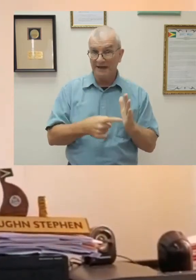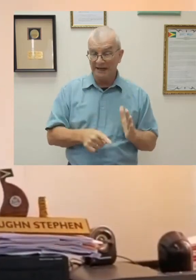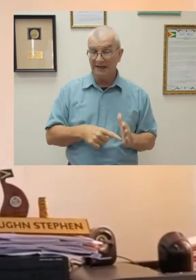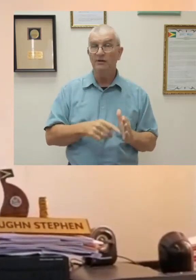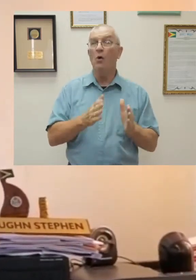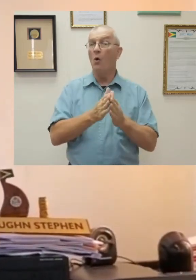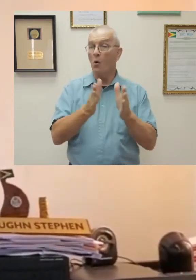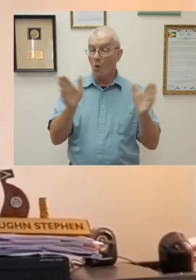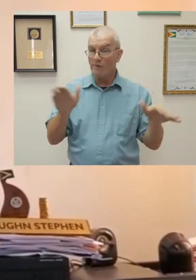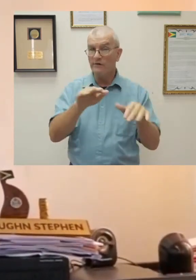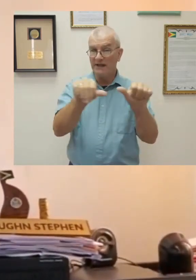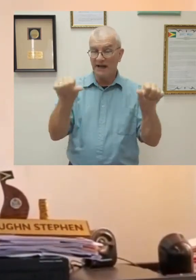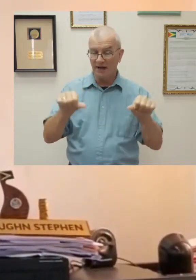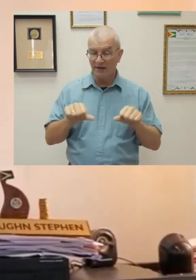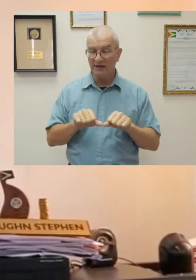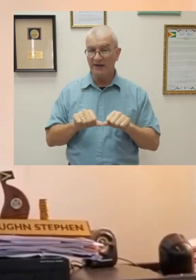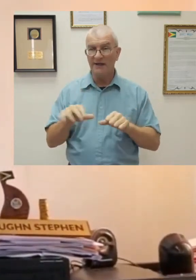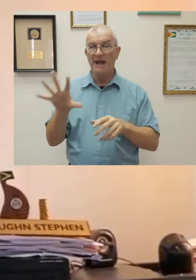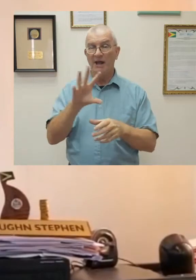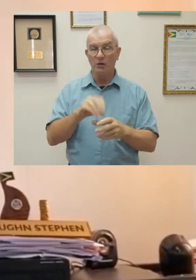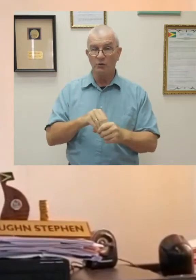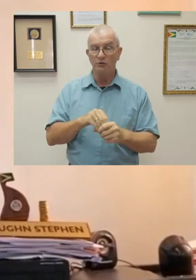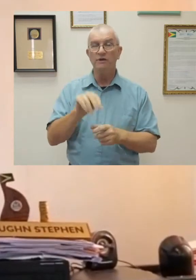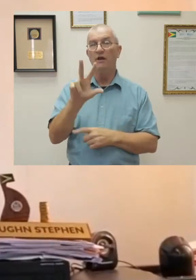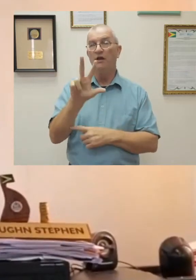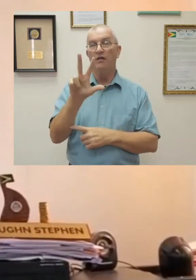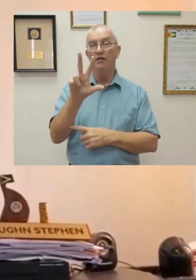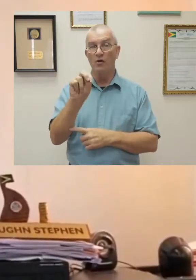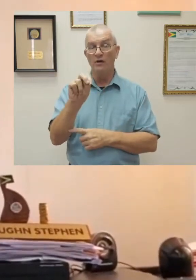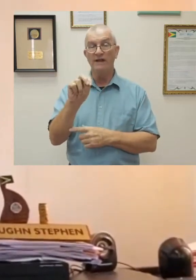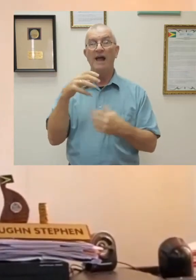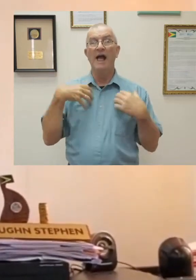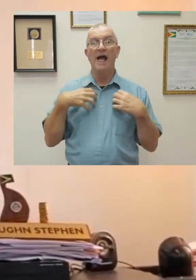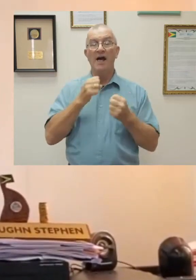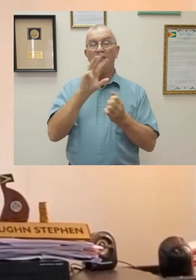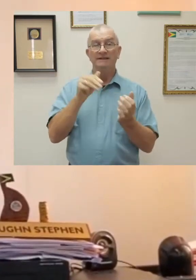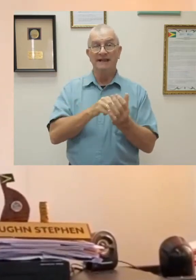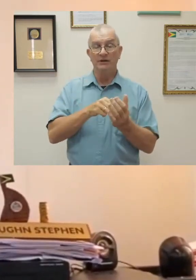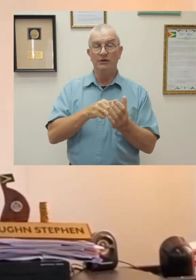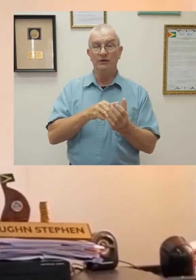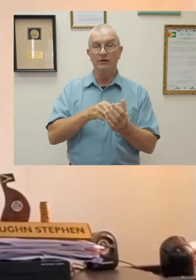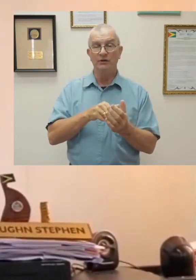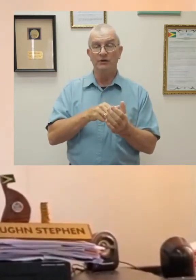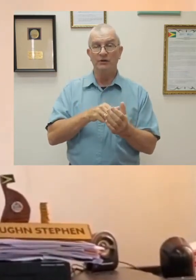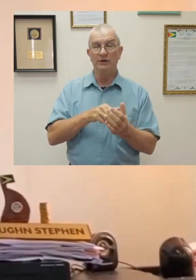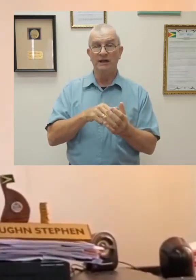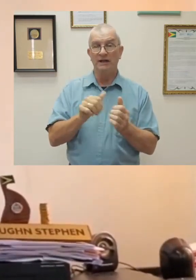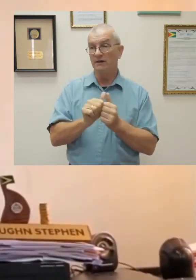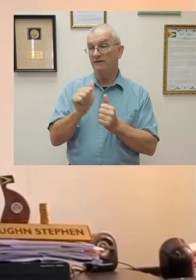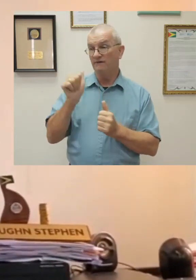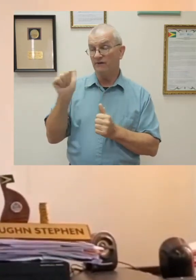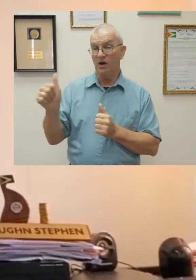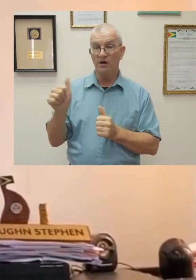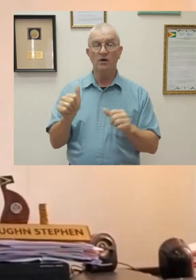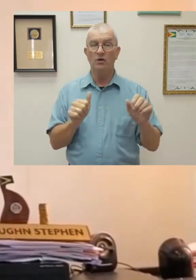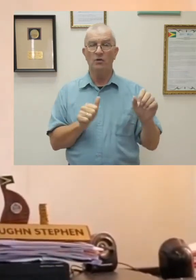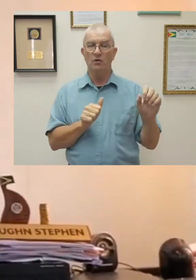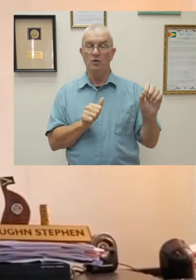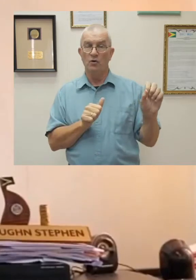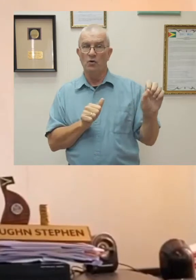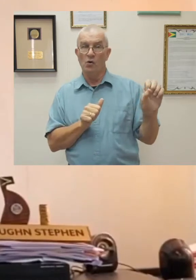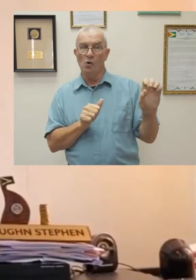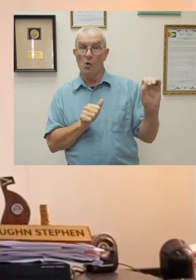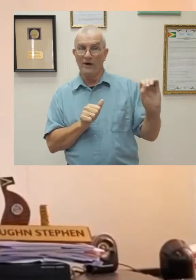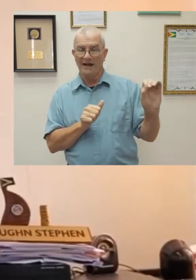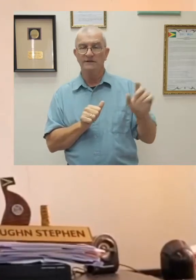region. That includes our 30 health center and health posts, stretch as far as Orias Separuta on the